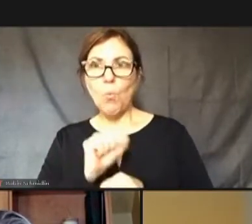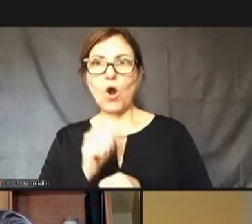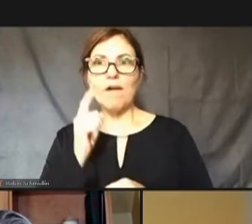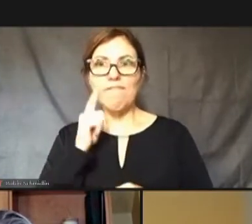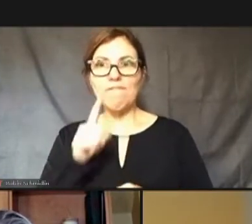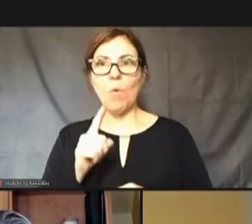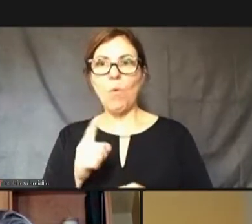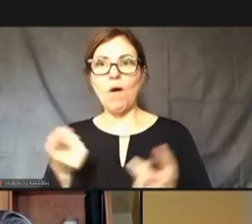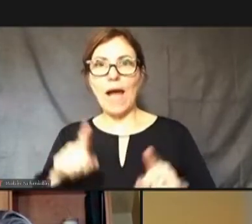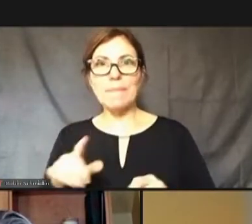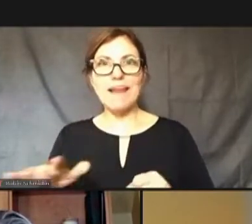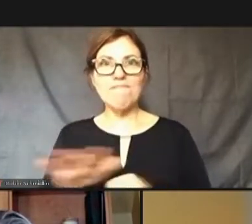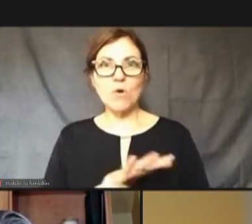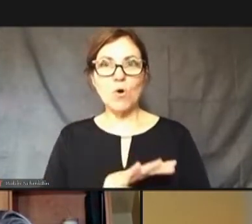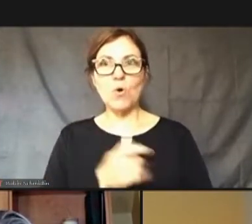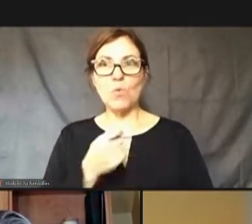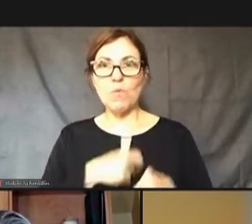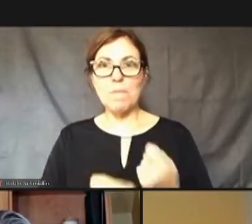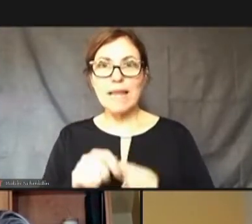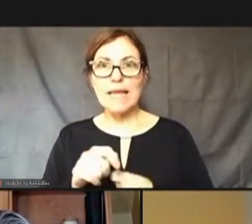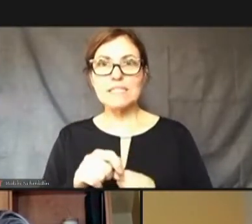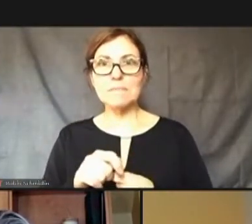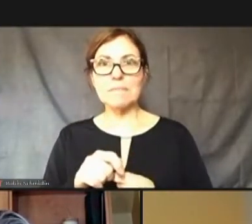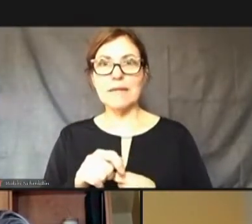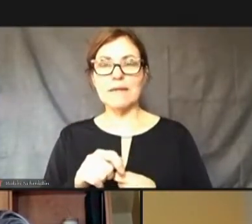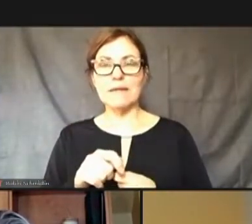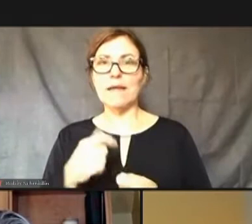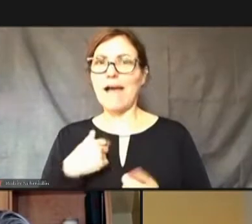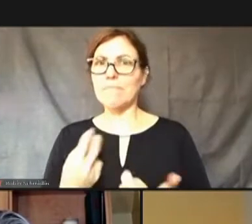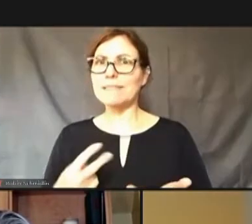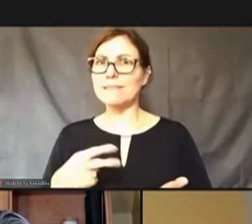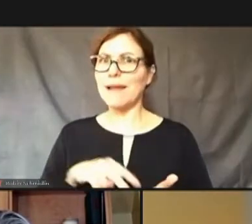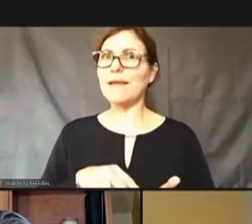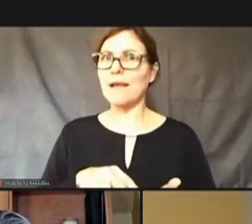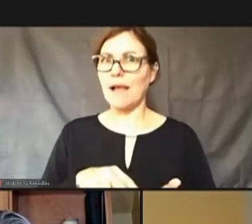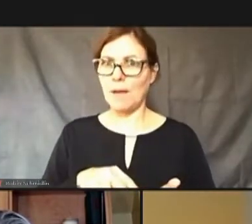to do the partials. I'm curious about this PWSA